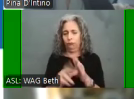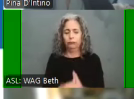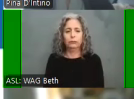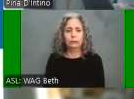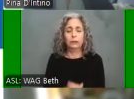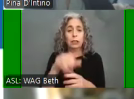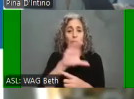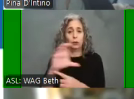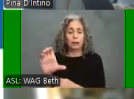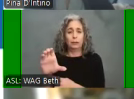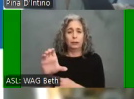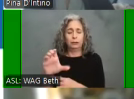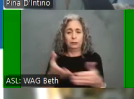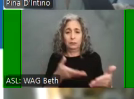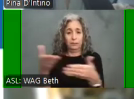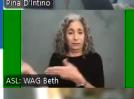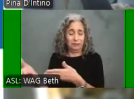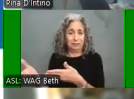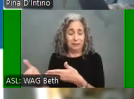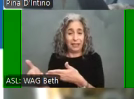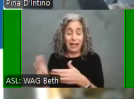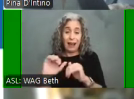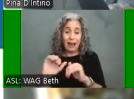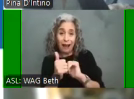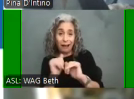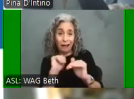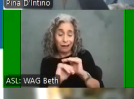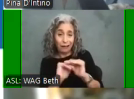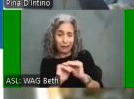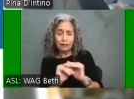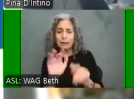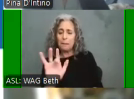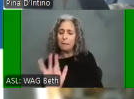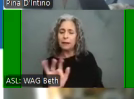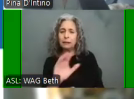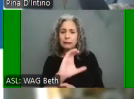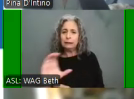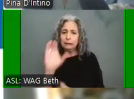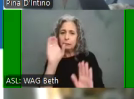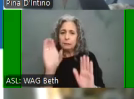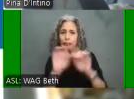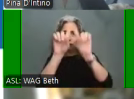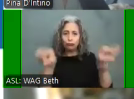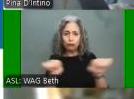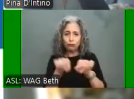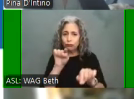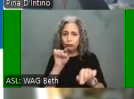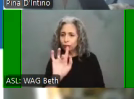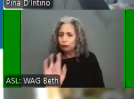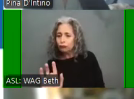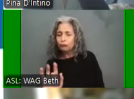Closed captioning is provided. To enable closed captioning, select the CC icon in the Zoom menu